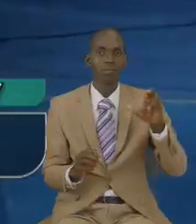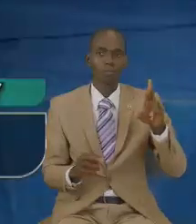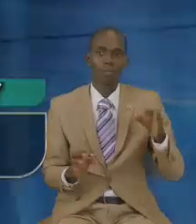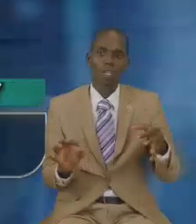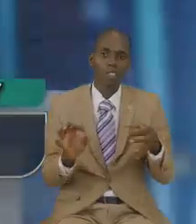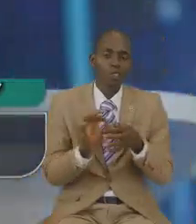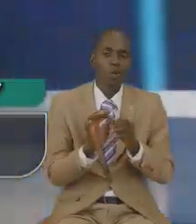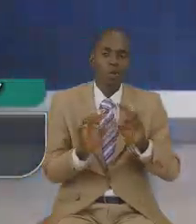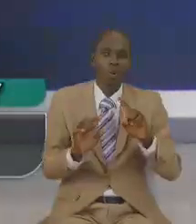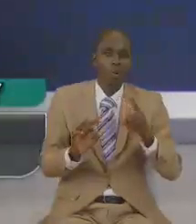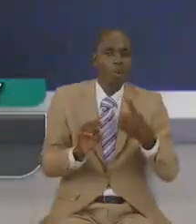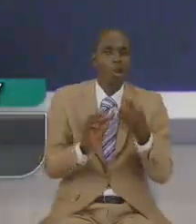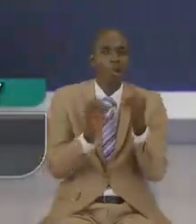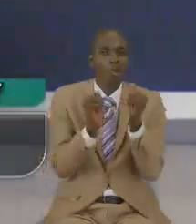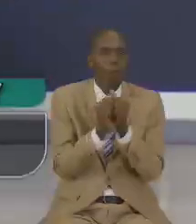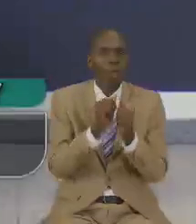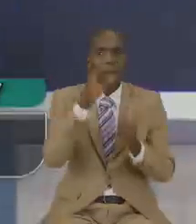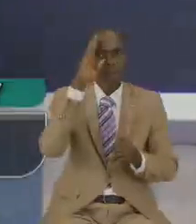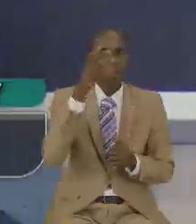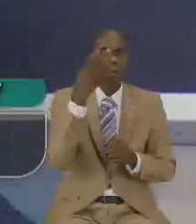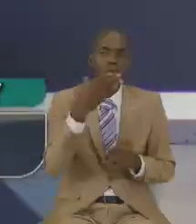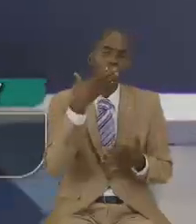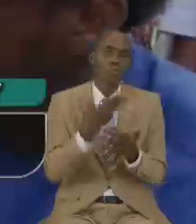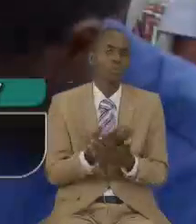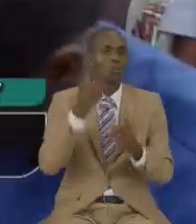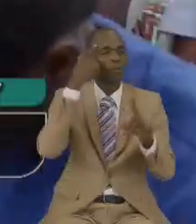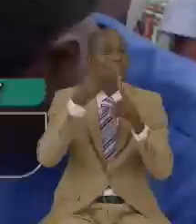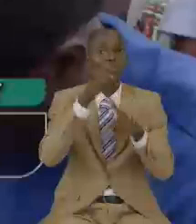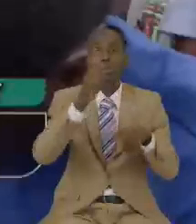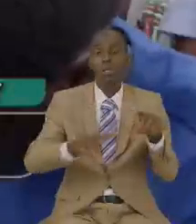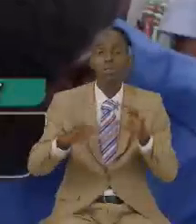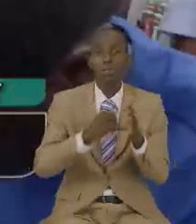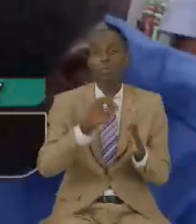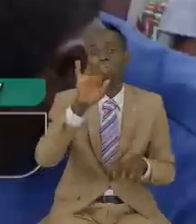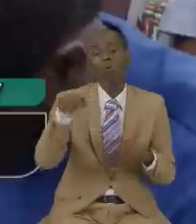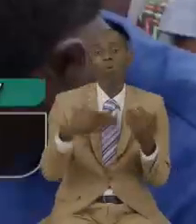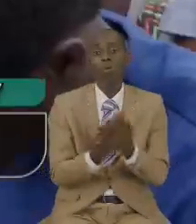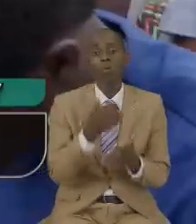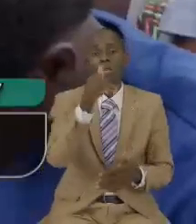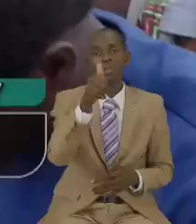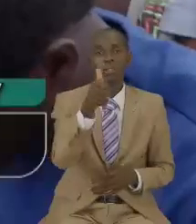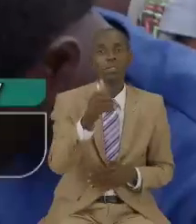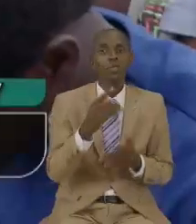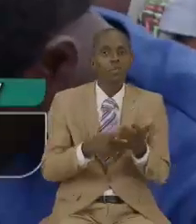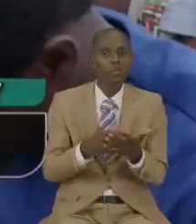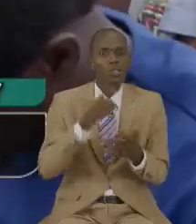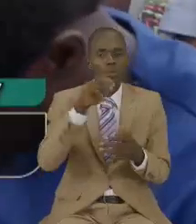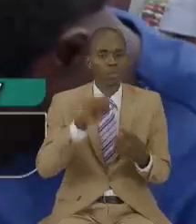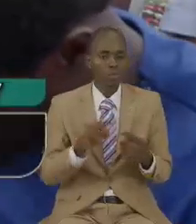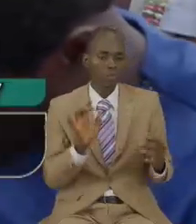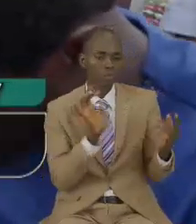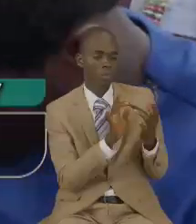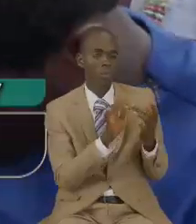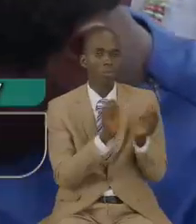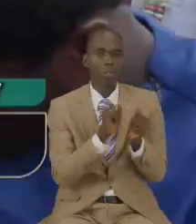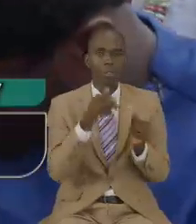goals. Network, you cannot do it all alone. Sometimes you need to reach with another person,